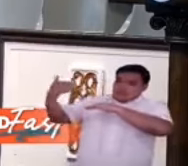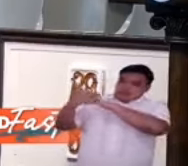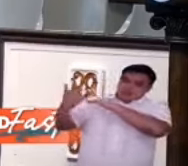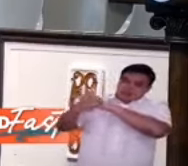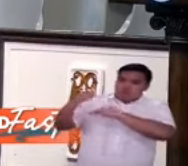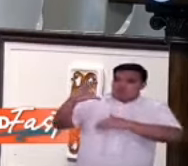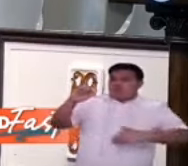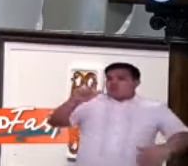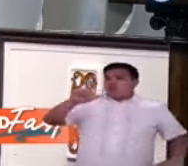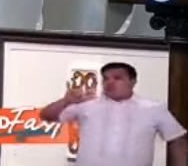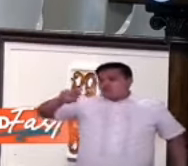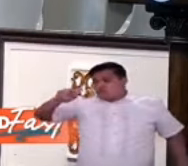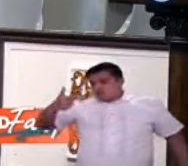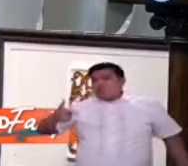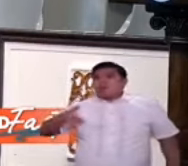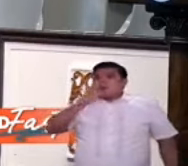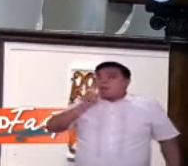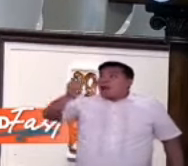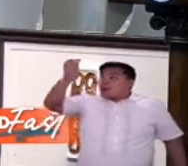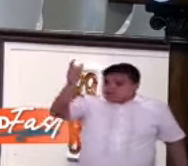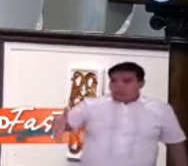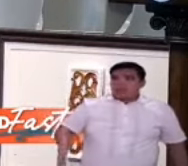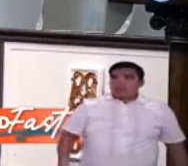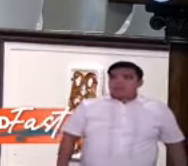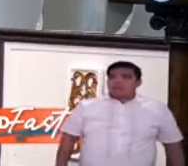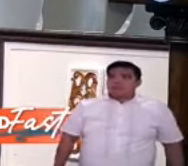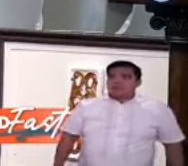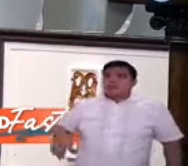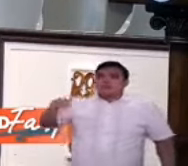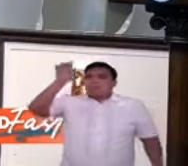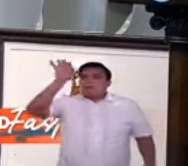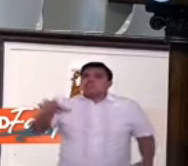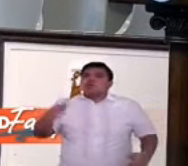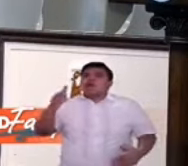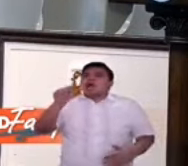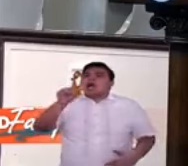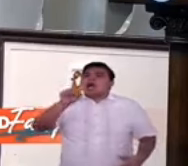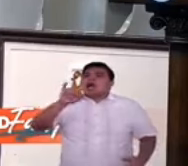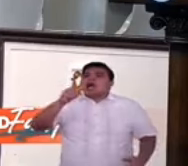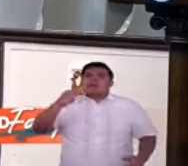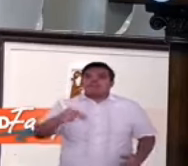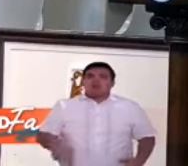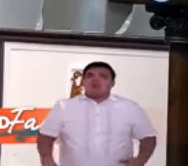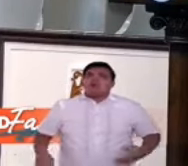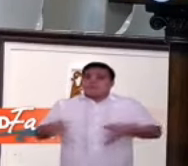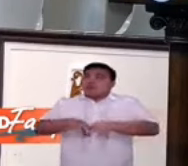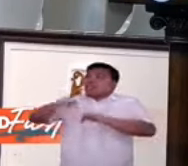This is an office that must be called of God. A pastor should not be assigned, should be